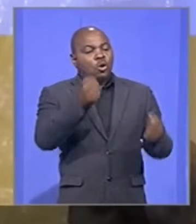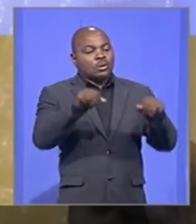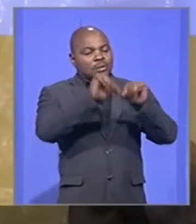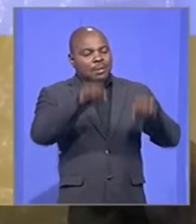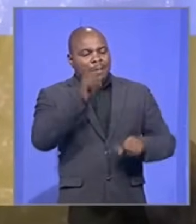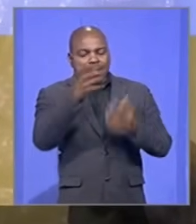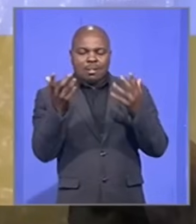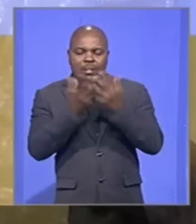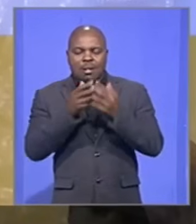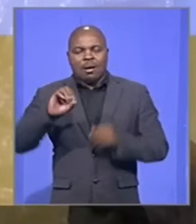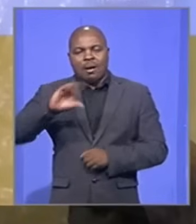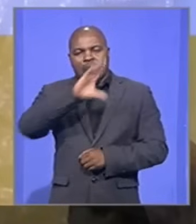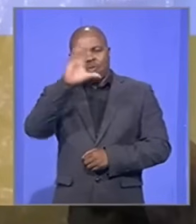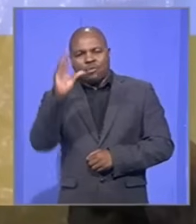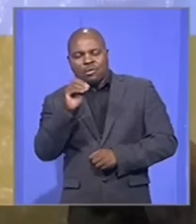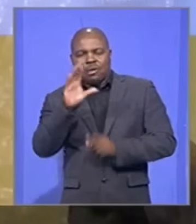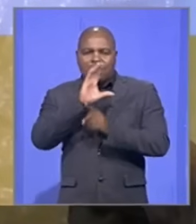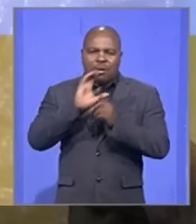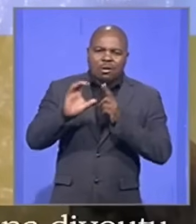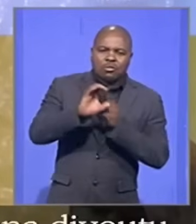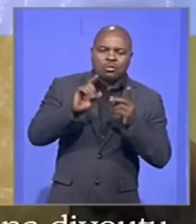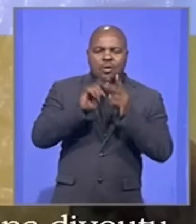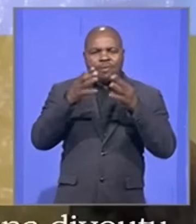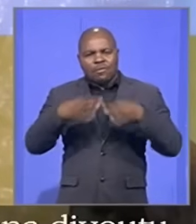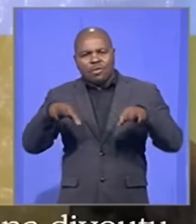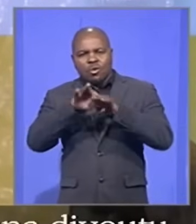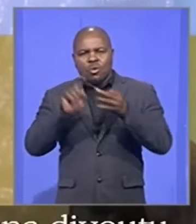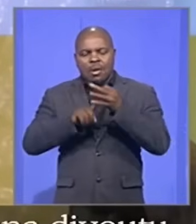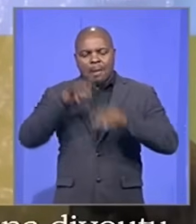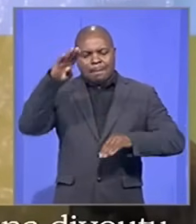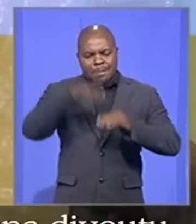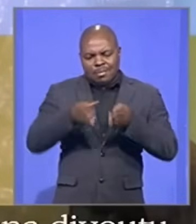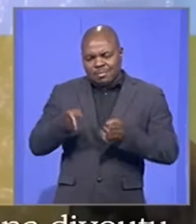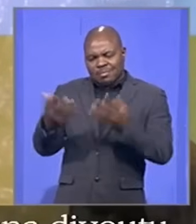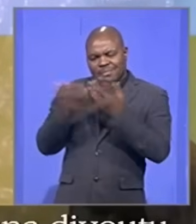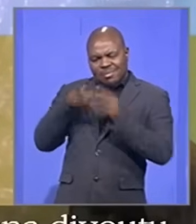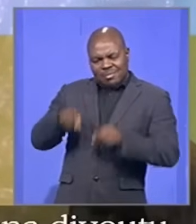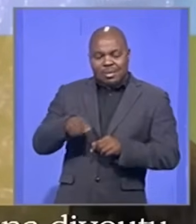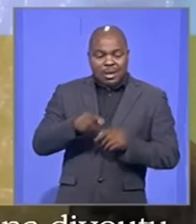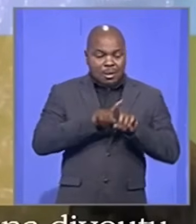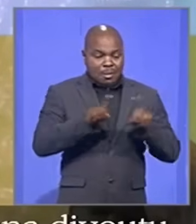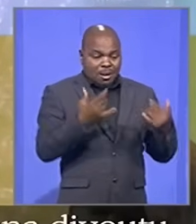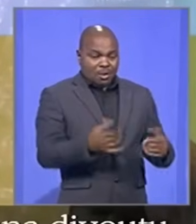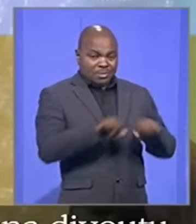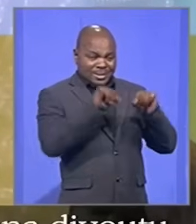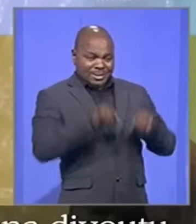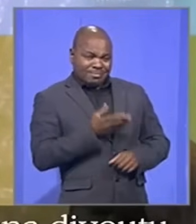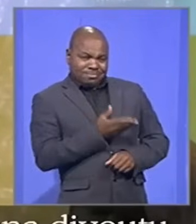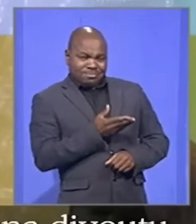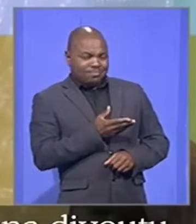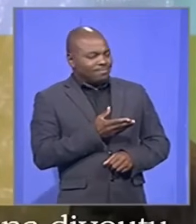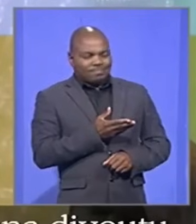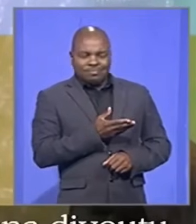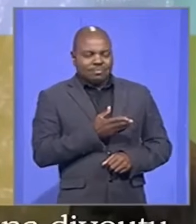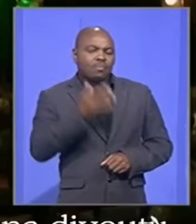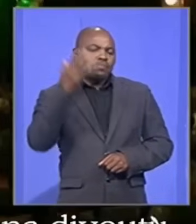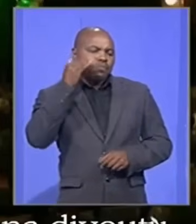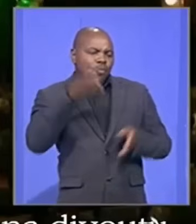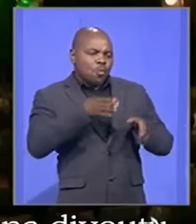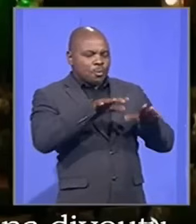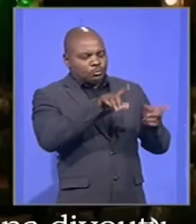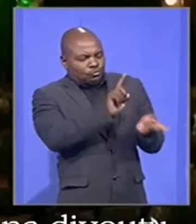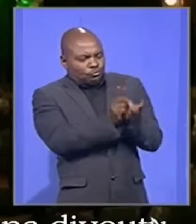moral values, patterns of behavior and punishment methods. The current system must be decolonized.